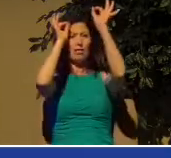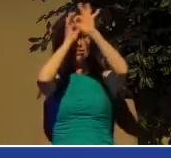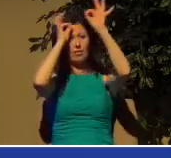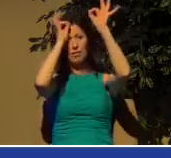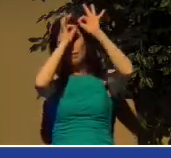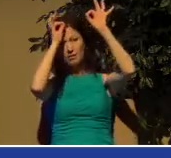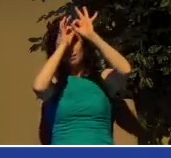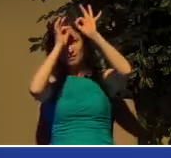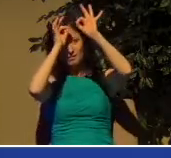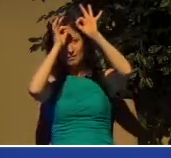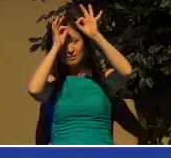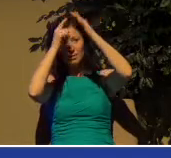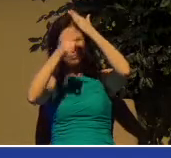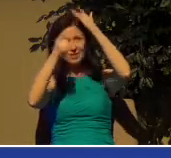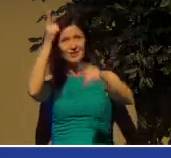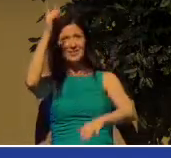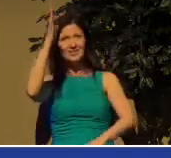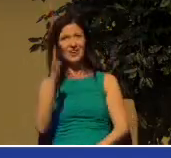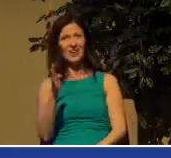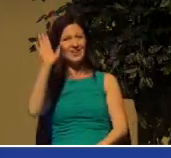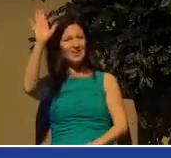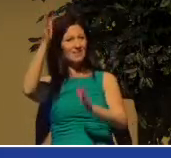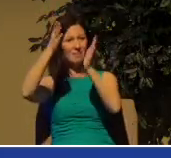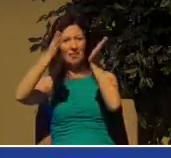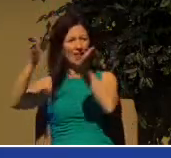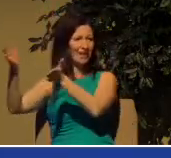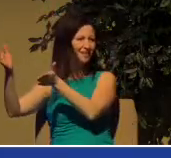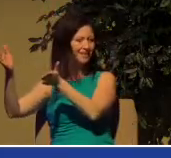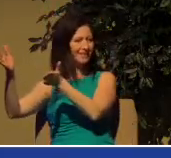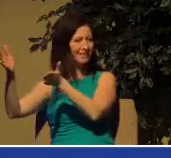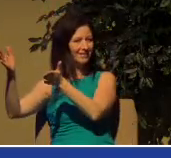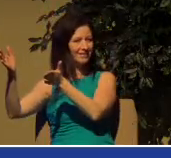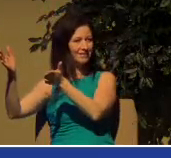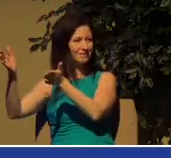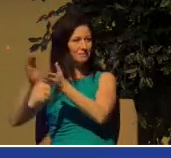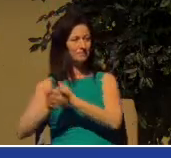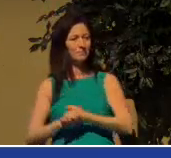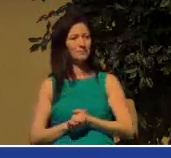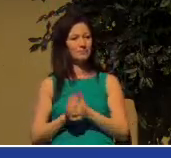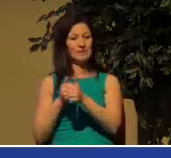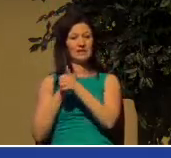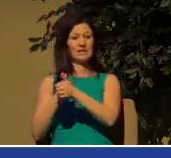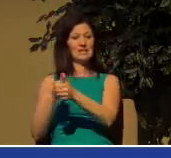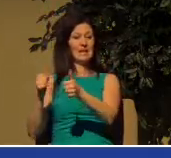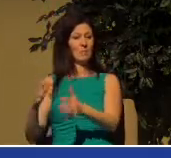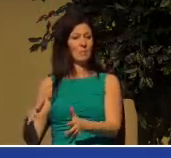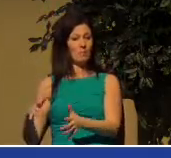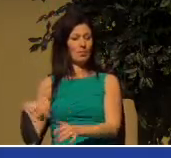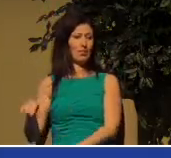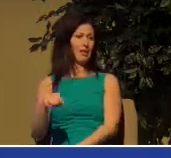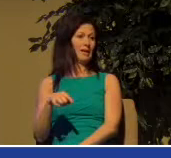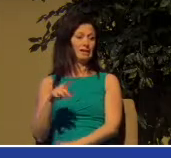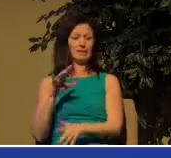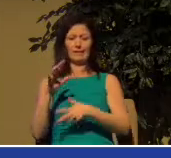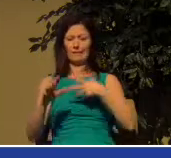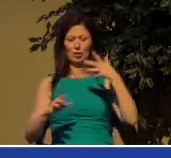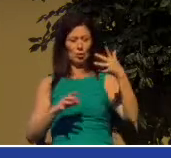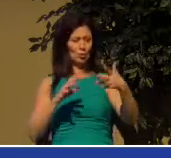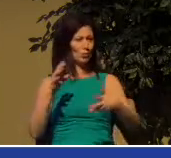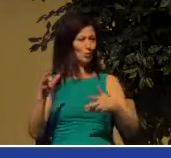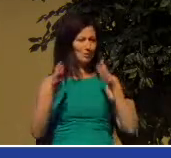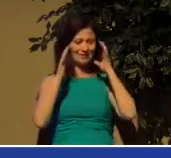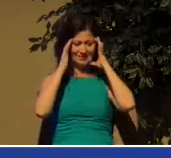God's agenda? As I said, even His disciples were totally confused and bewildered